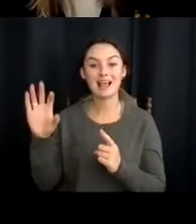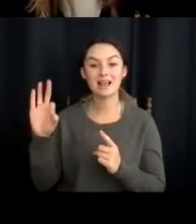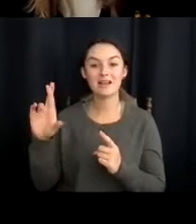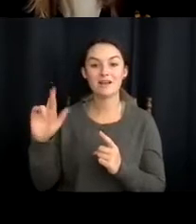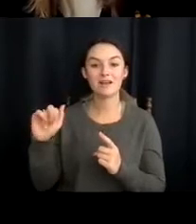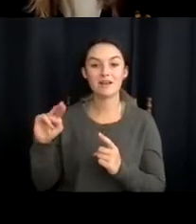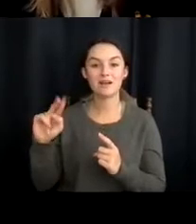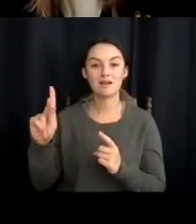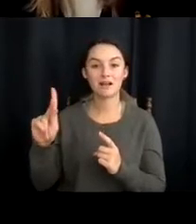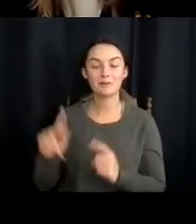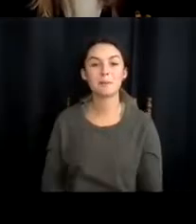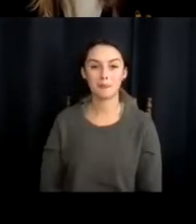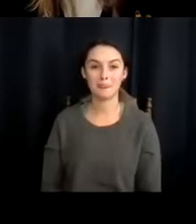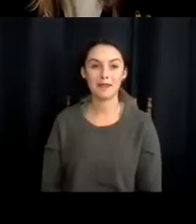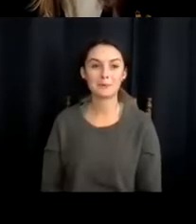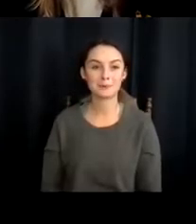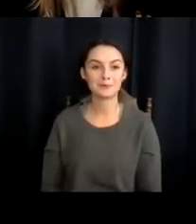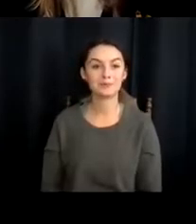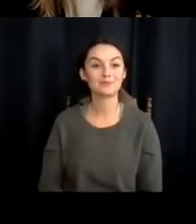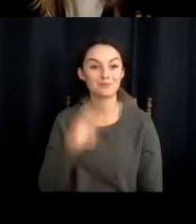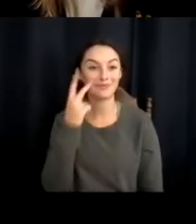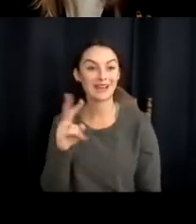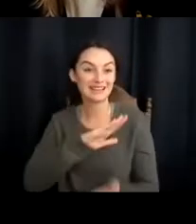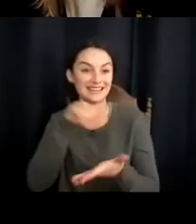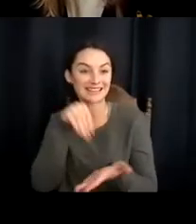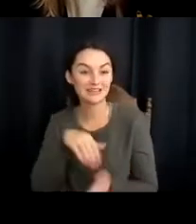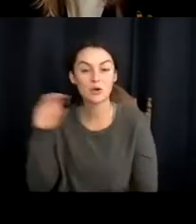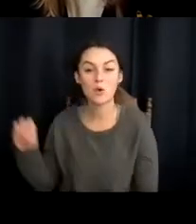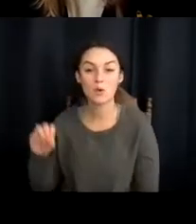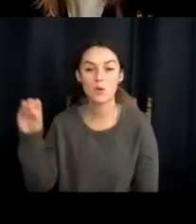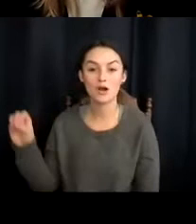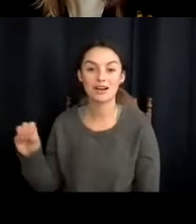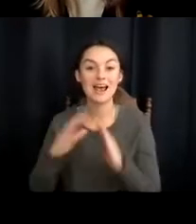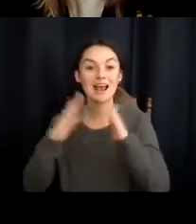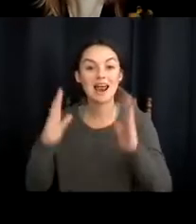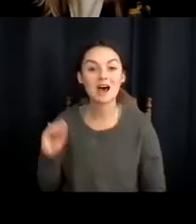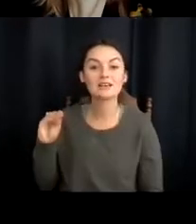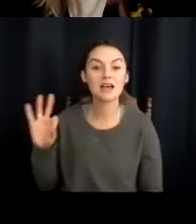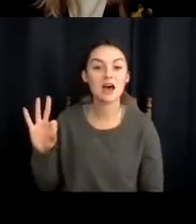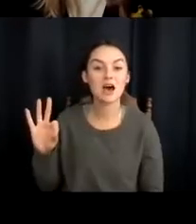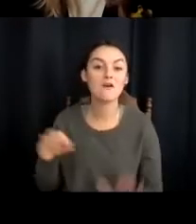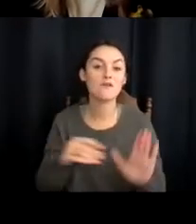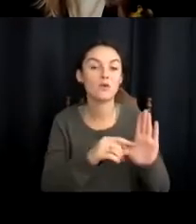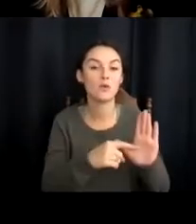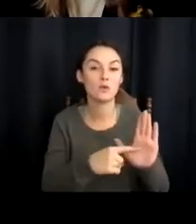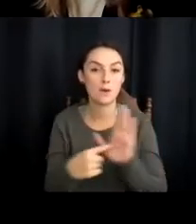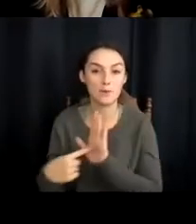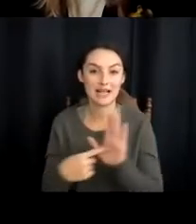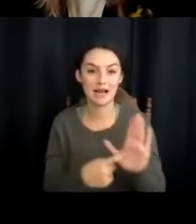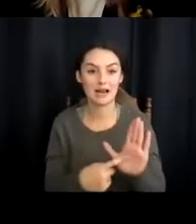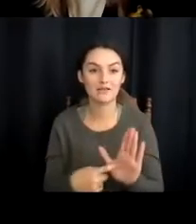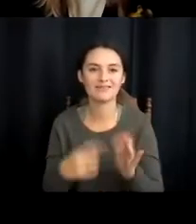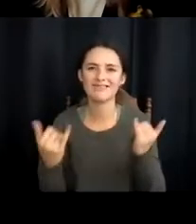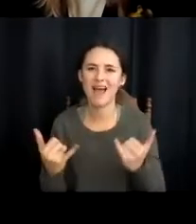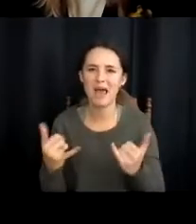Barry here in the center of your Oregon State House of Representatives. Now, that was a big word that